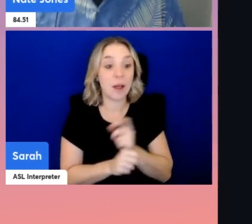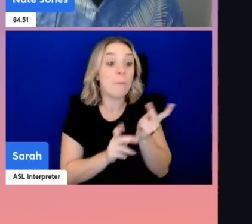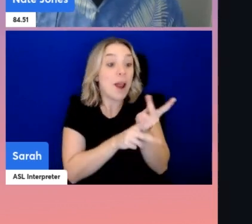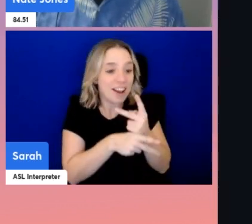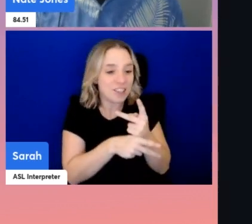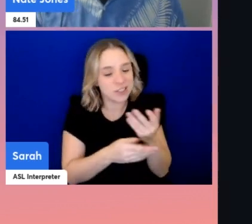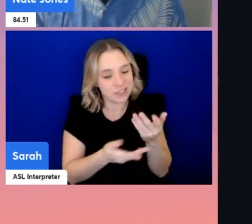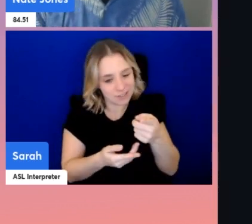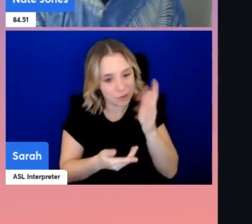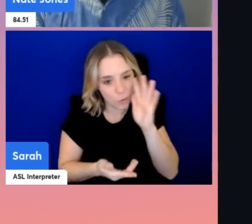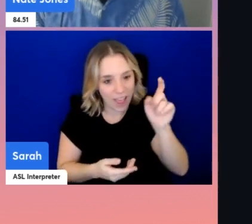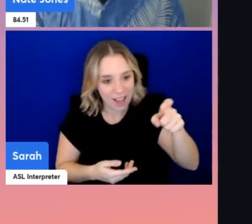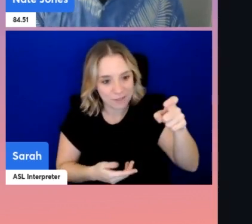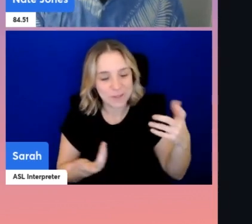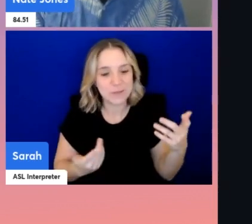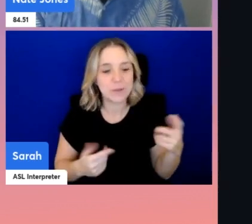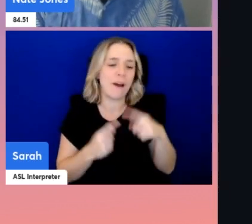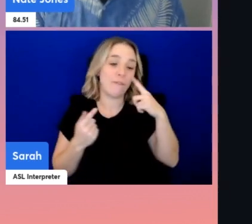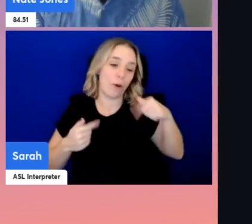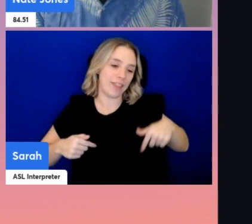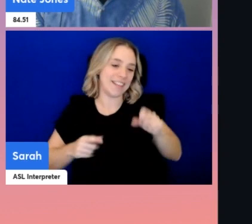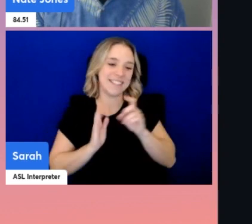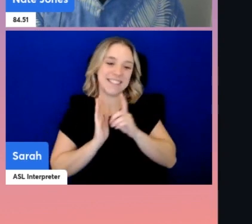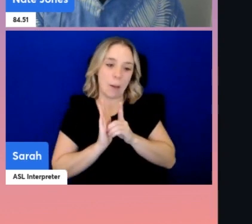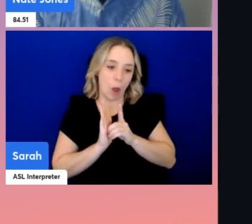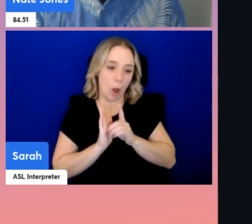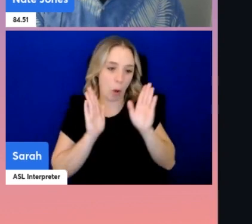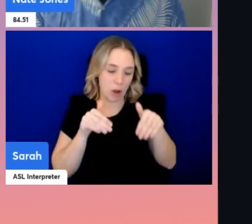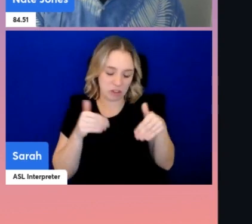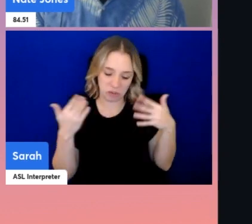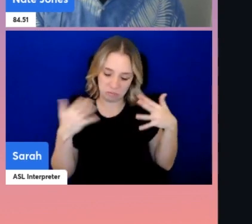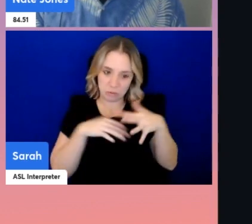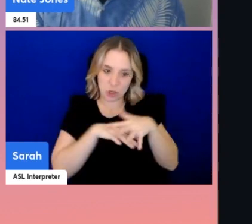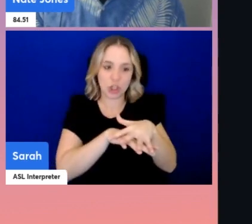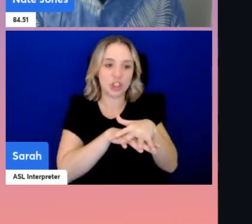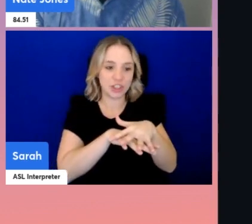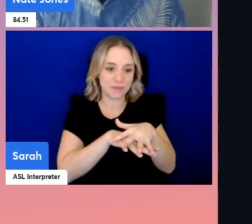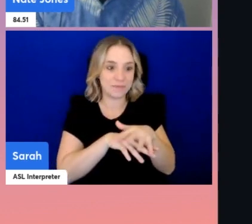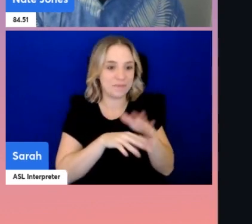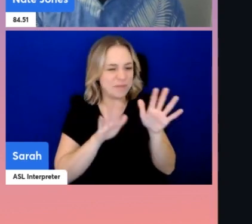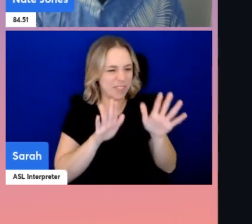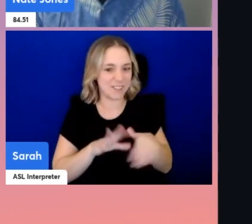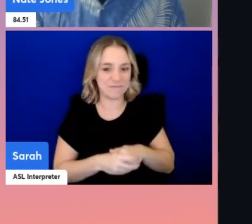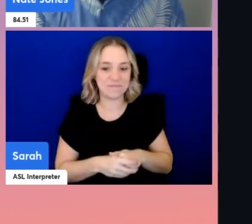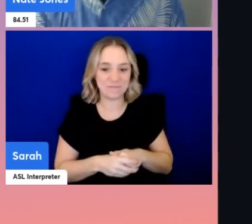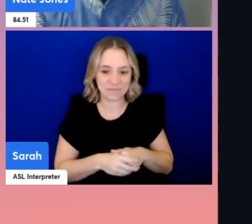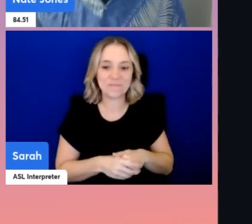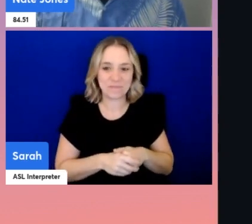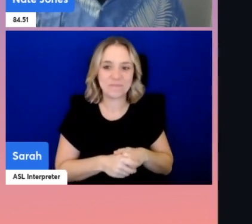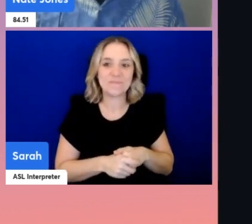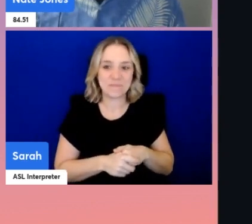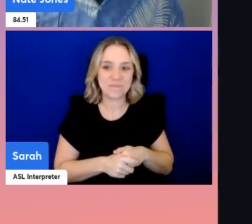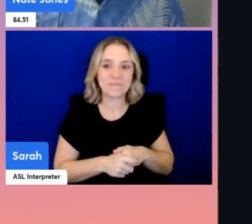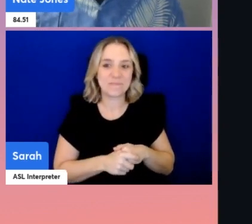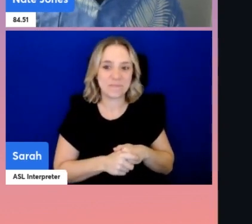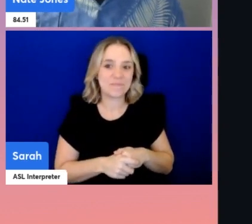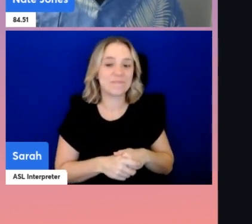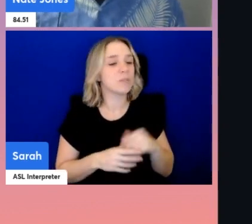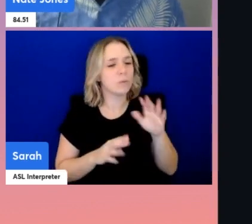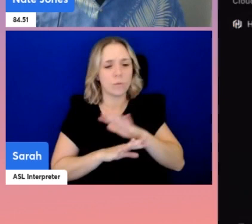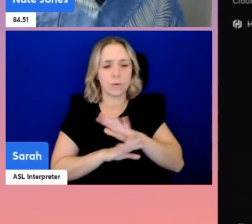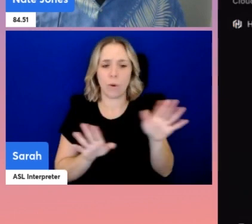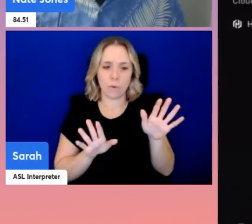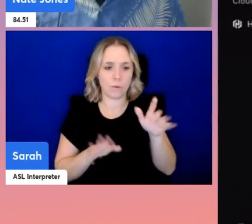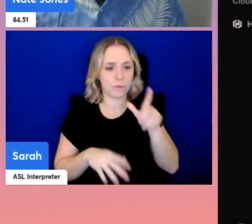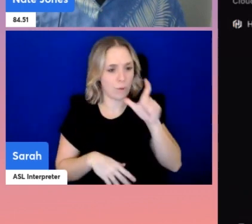probably will. But just for the case of this demo, we are going to merge this in. Awesome. So we no longer need the branch. So